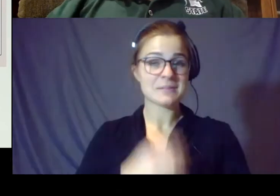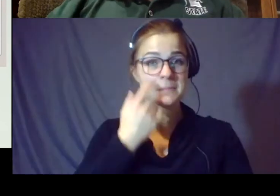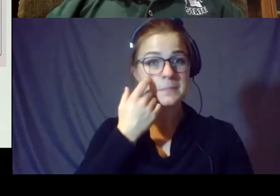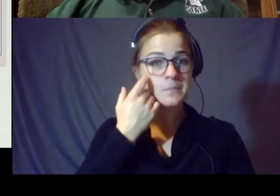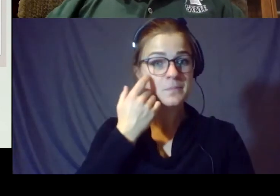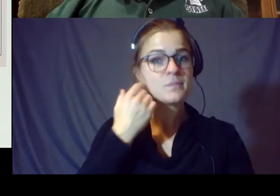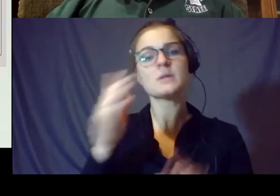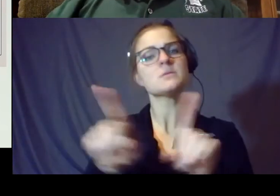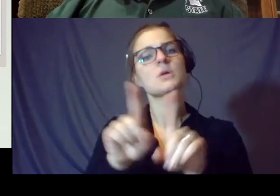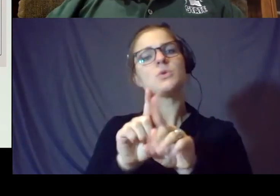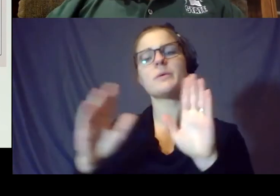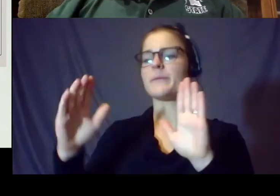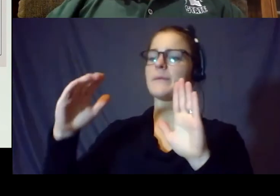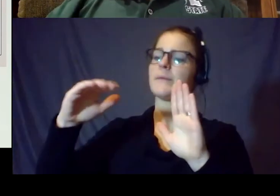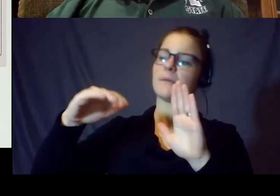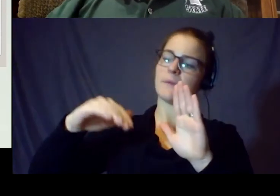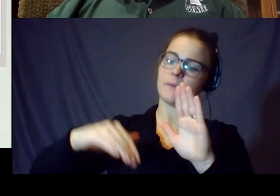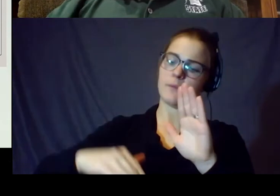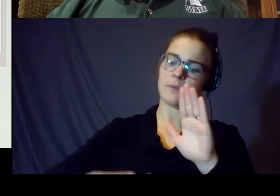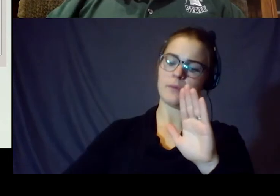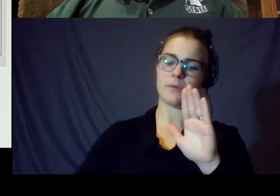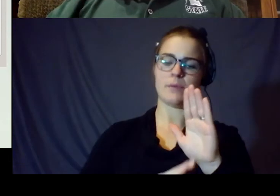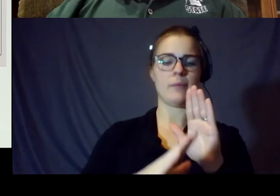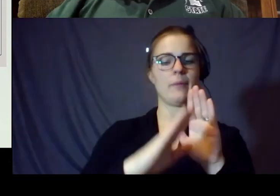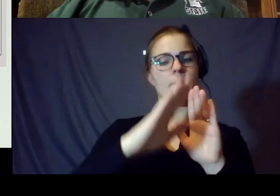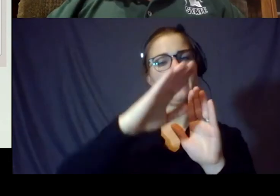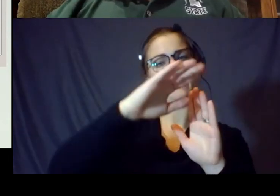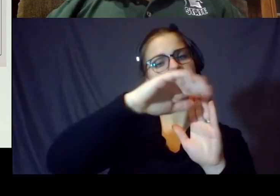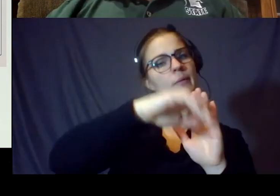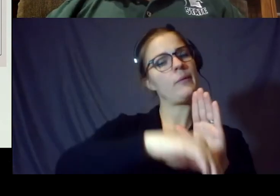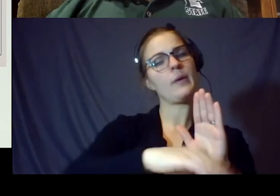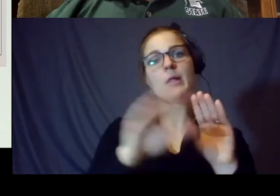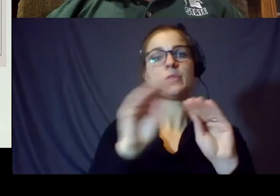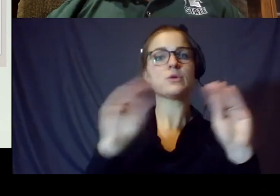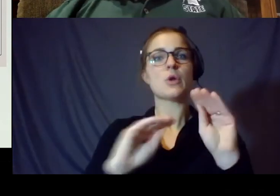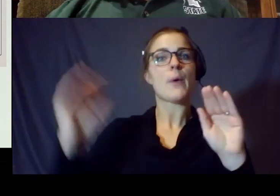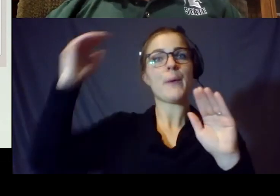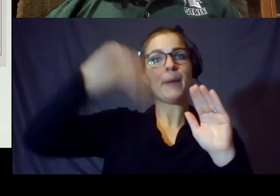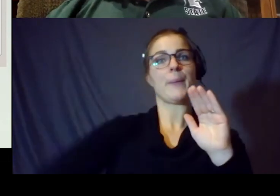smooth curve. So it's a steady rise and fall. There's no like long periods where the